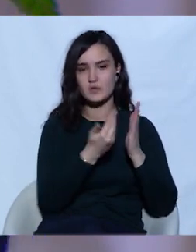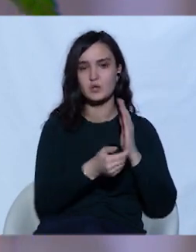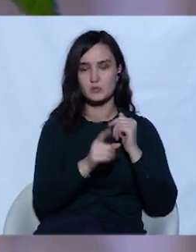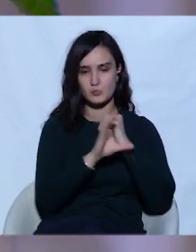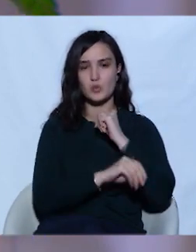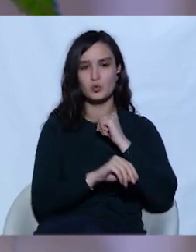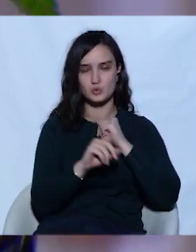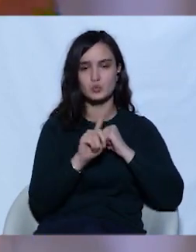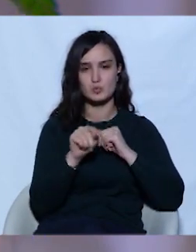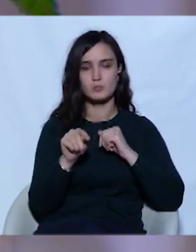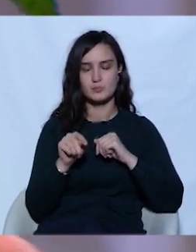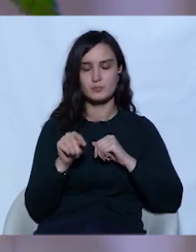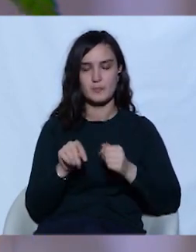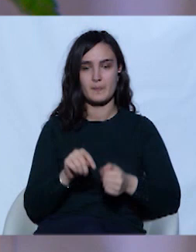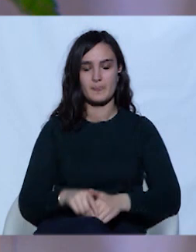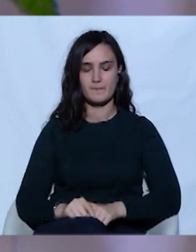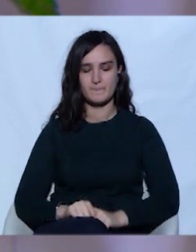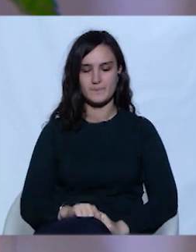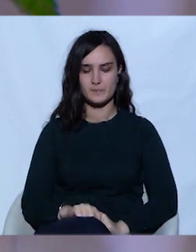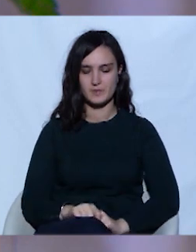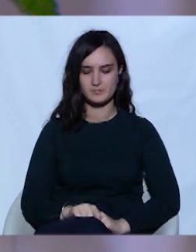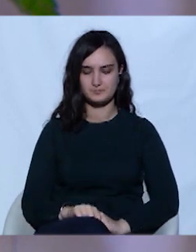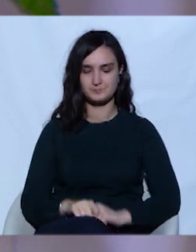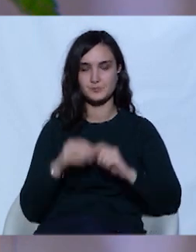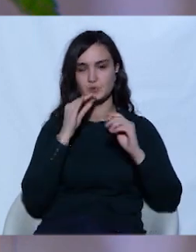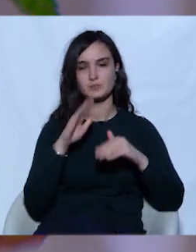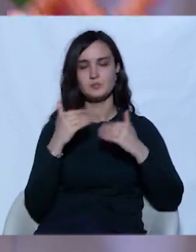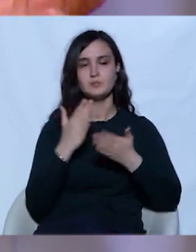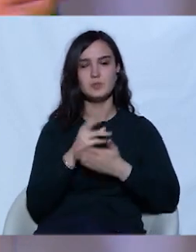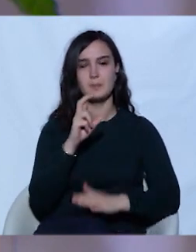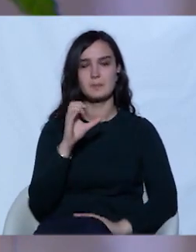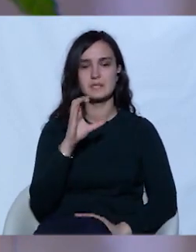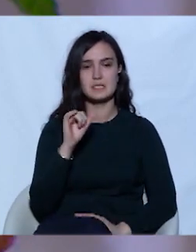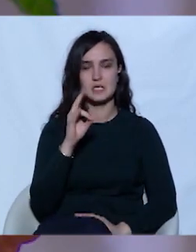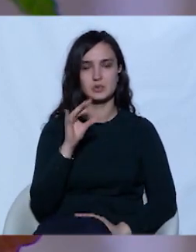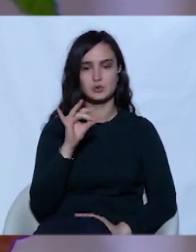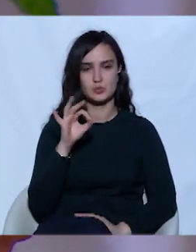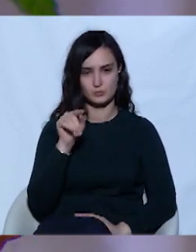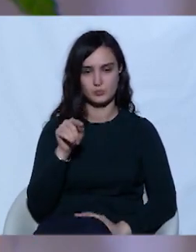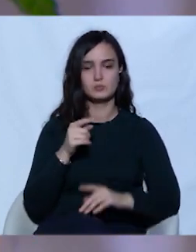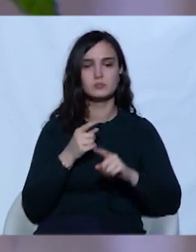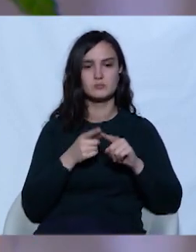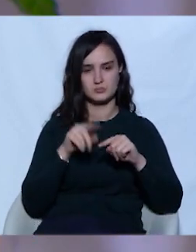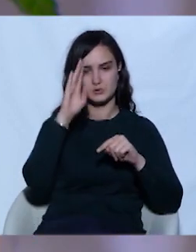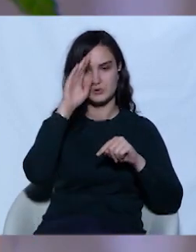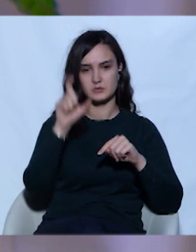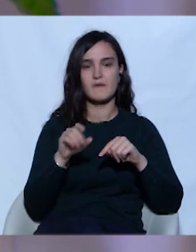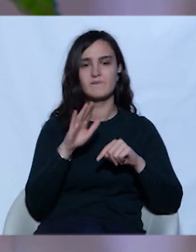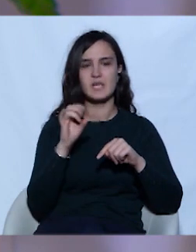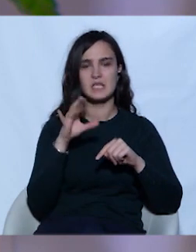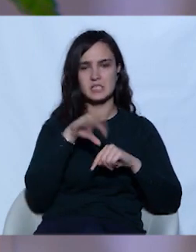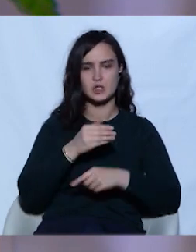men to elevate her social status in life. So, as a result, she's subjected to Emma's